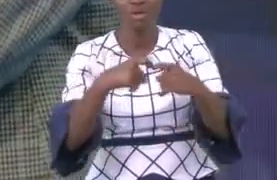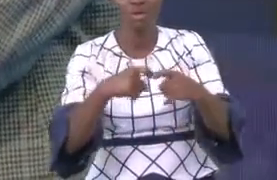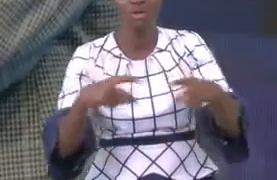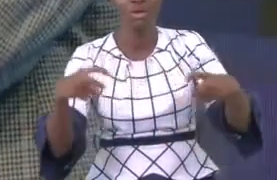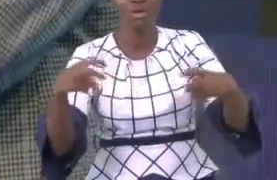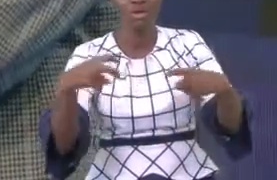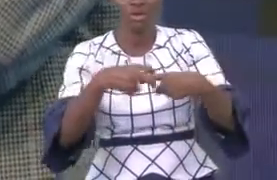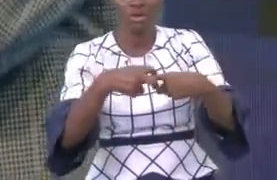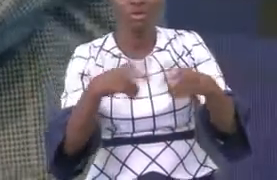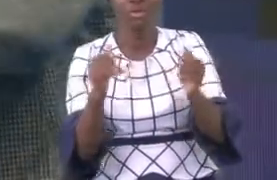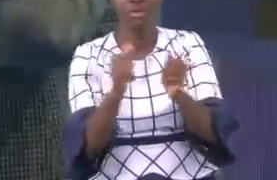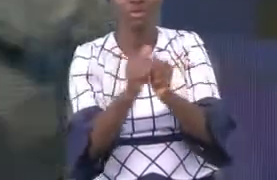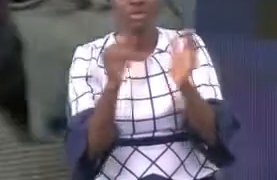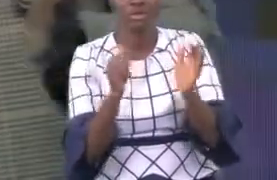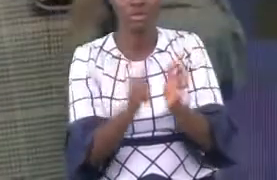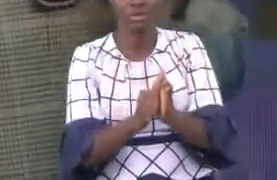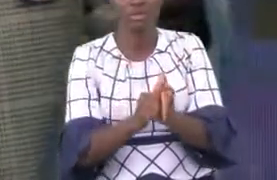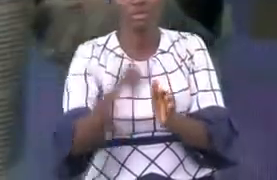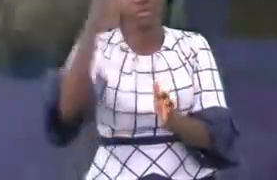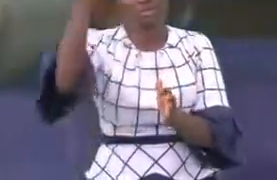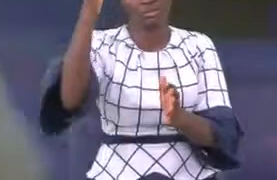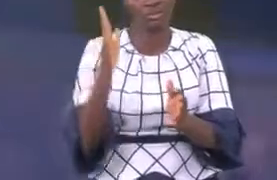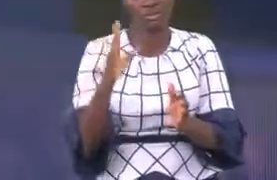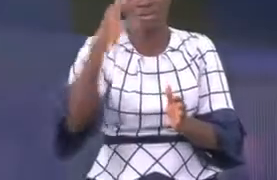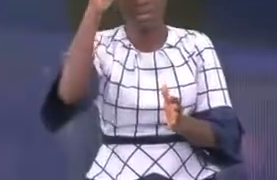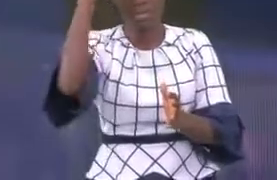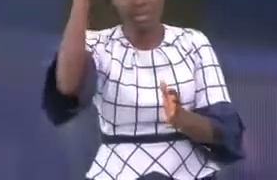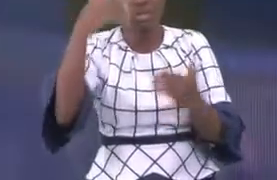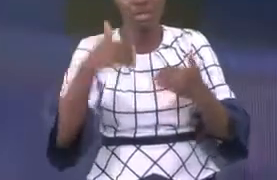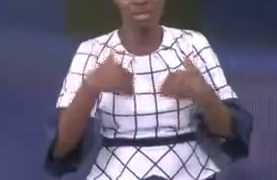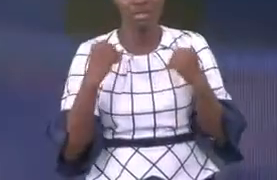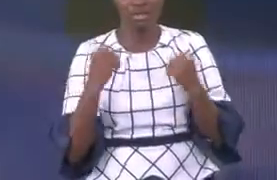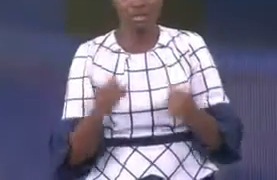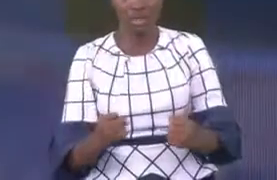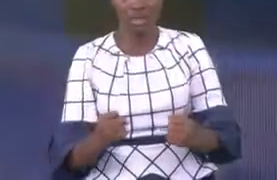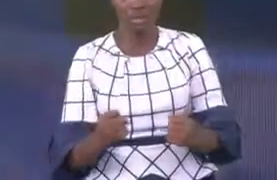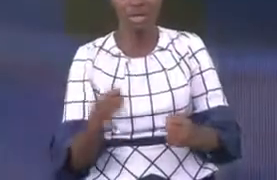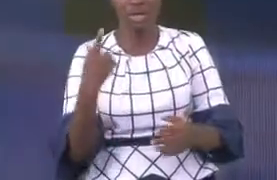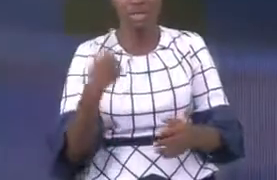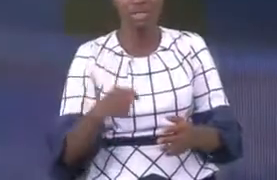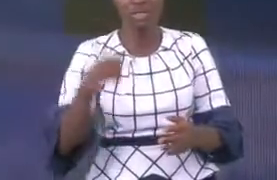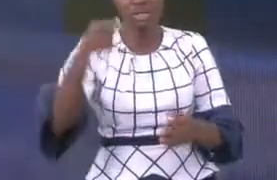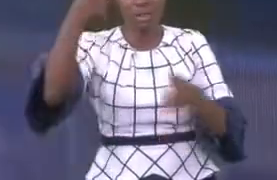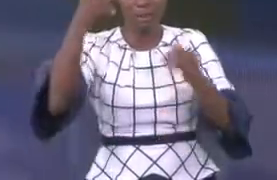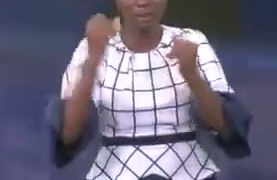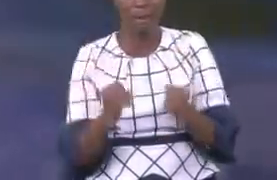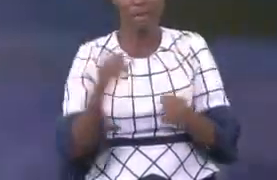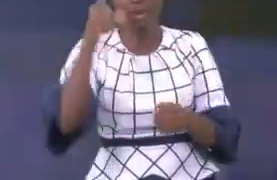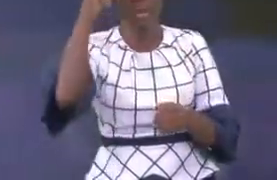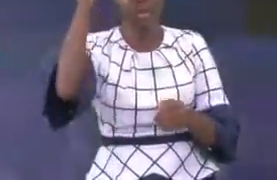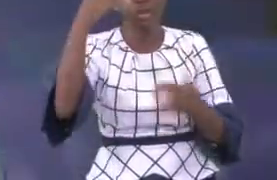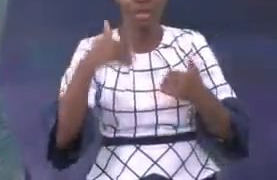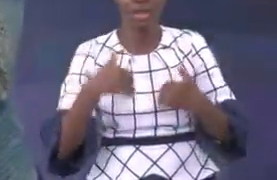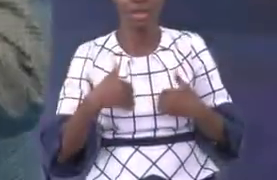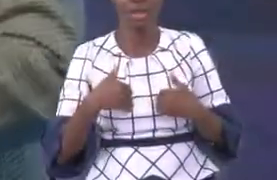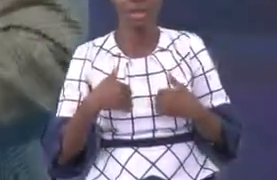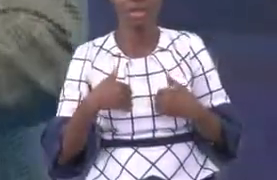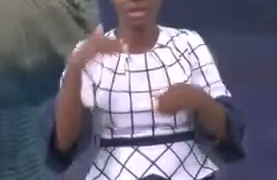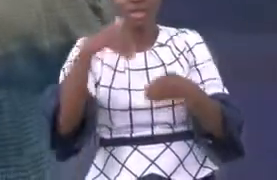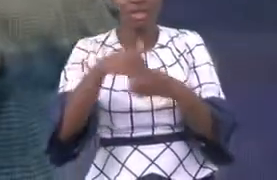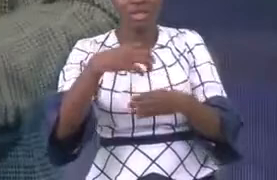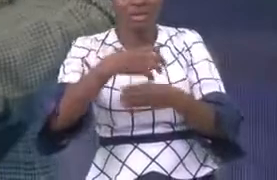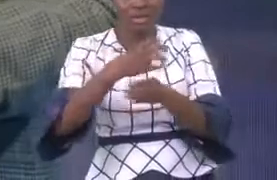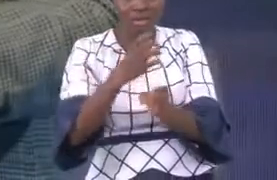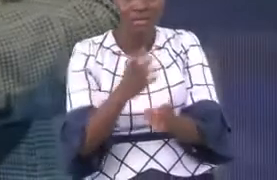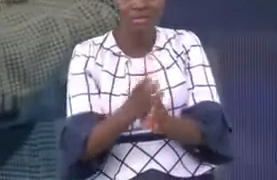in creation is having that same power in redemption, and is having that power here